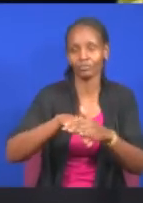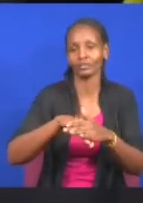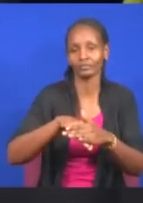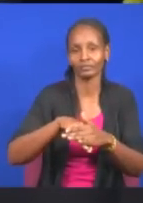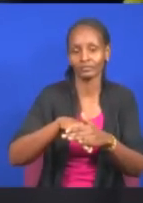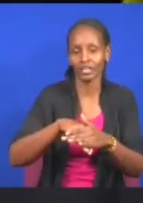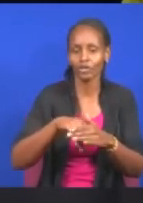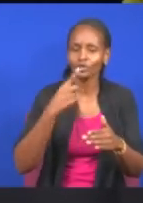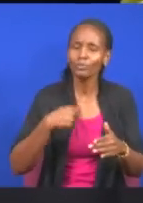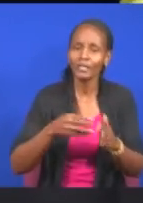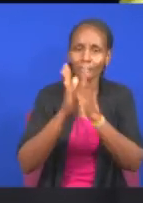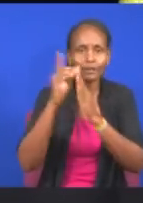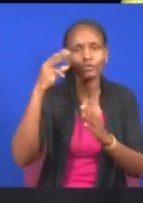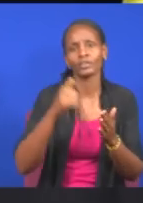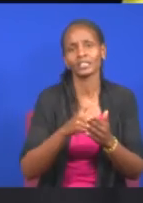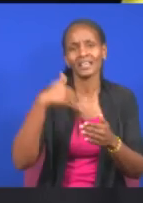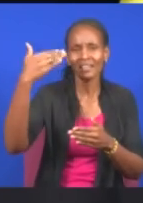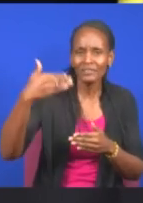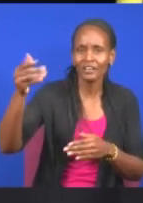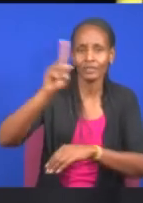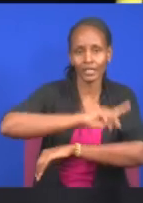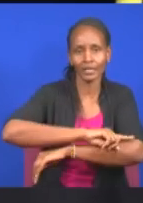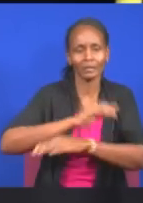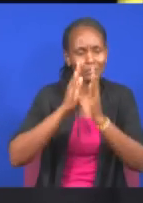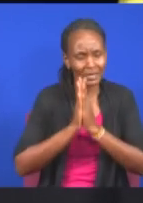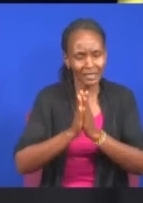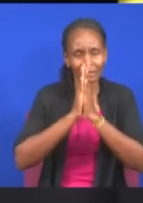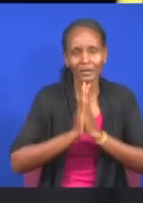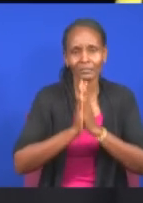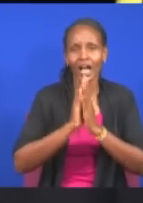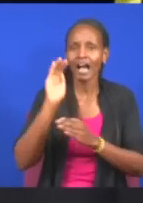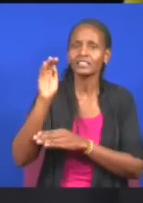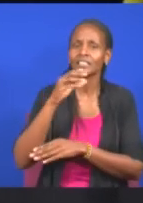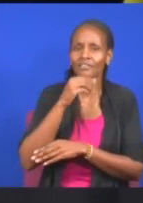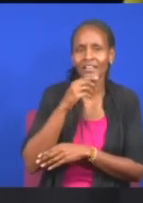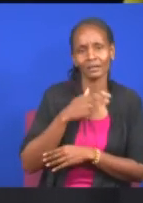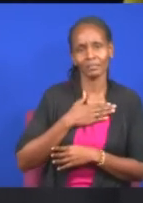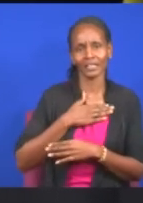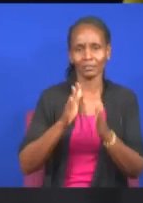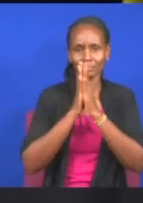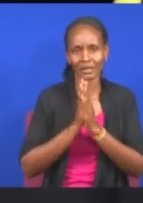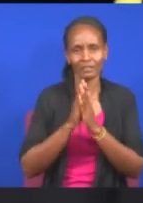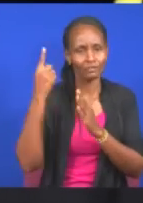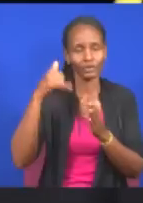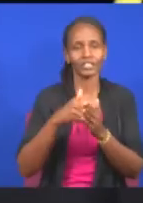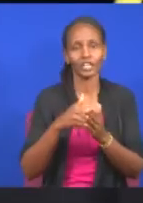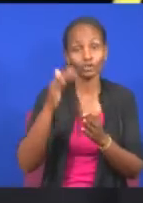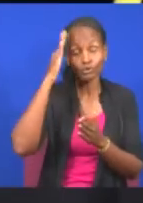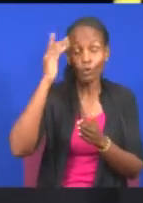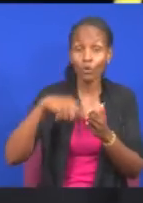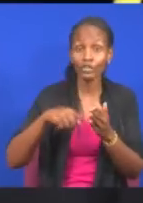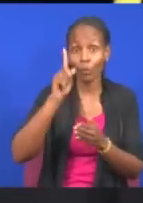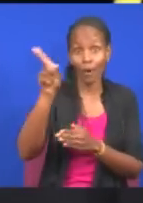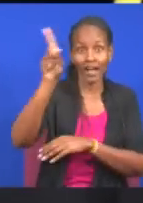was praying for it mm-hmm. every day, mm-hmm. praying for it, mm-hmm. asking Daddy, praying for it. Mm-hmm. And know what? Mm-hmm. One day,